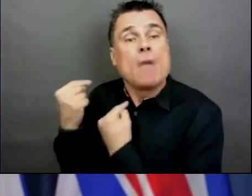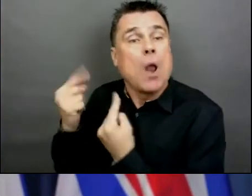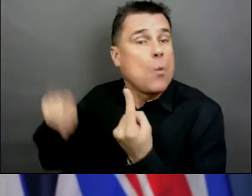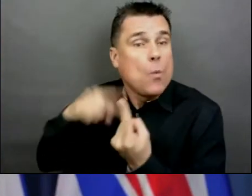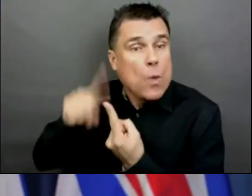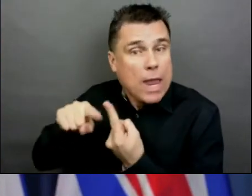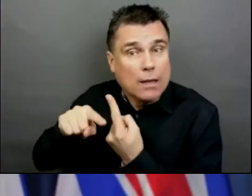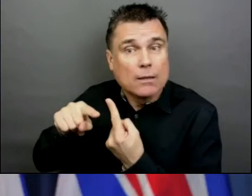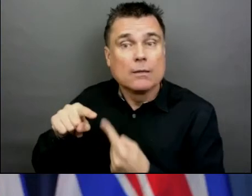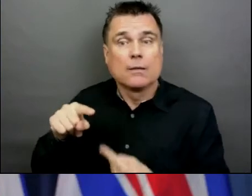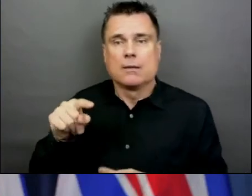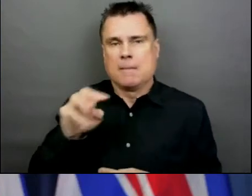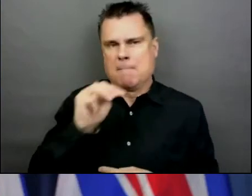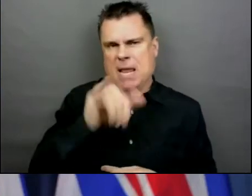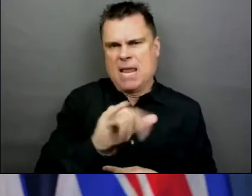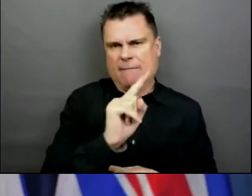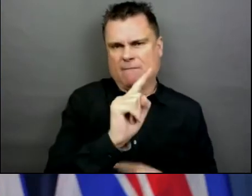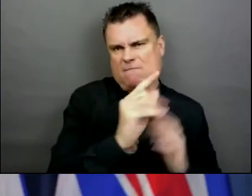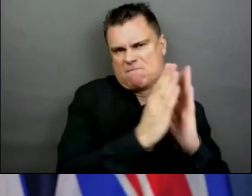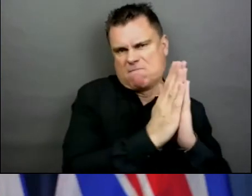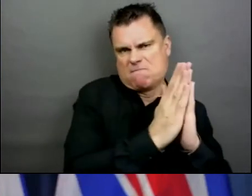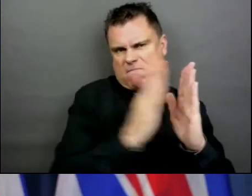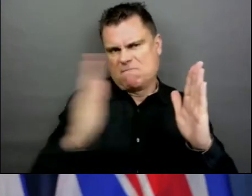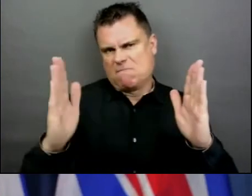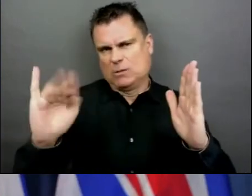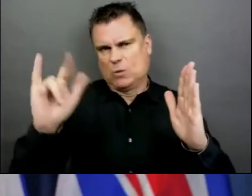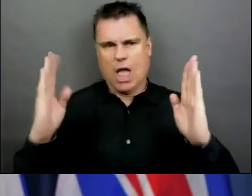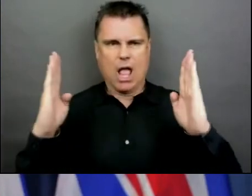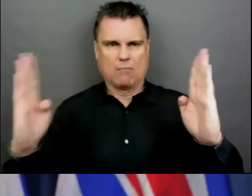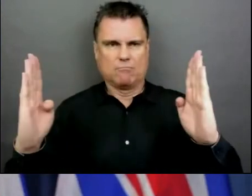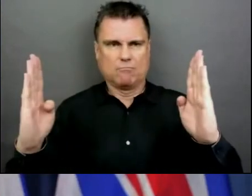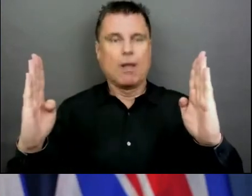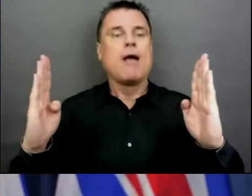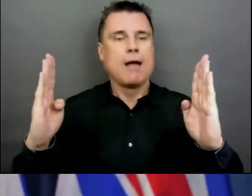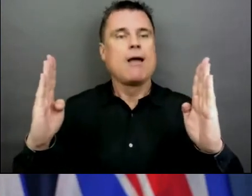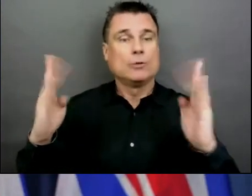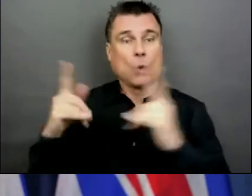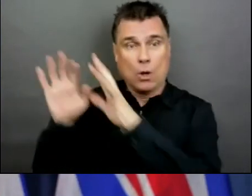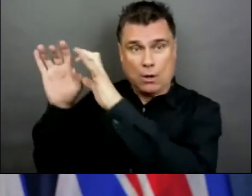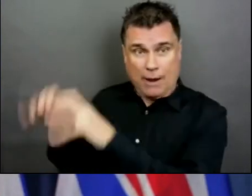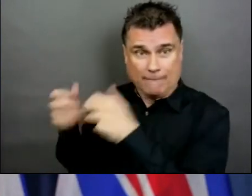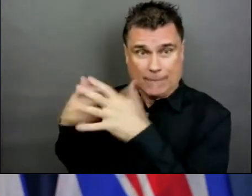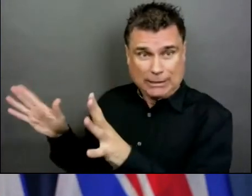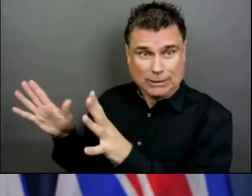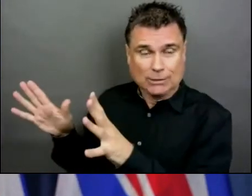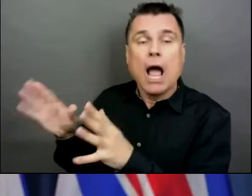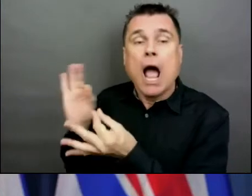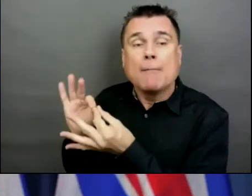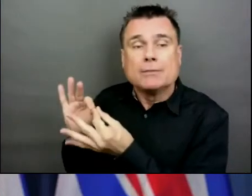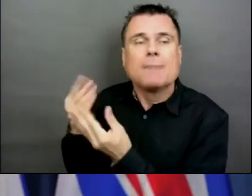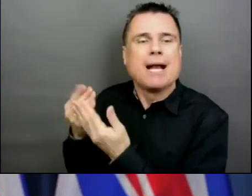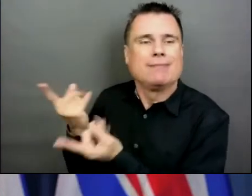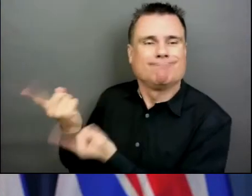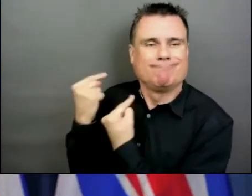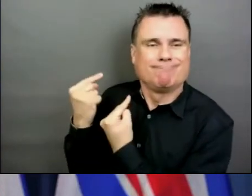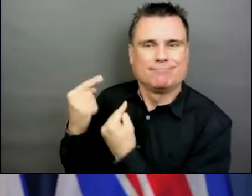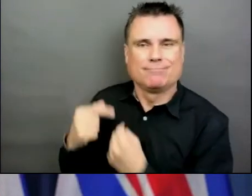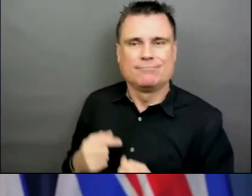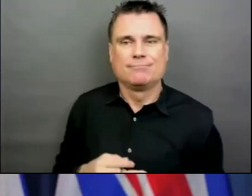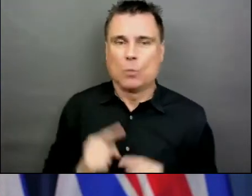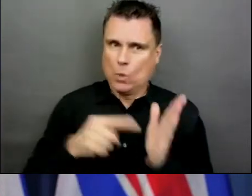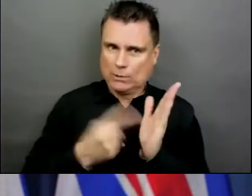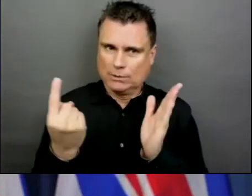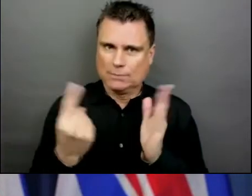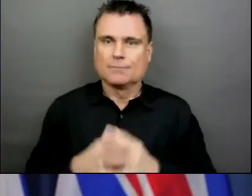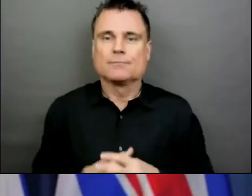after enhanced care coverage comes into effect. That refund amount depends in part on your renewal